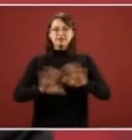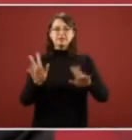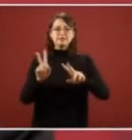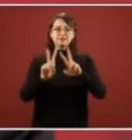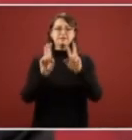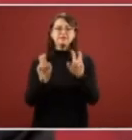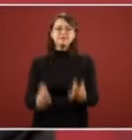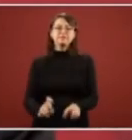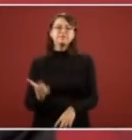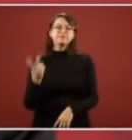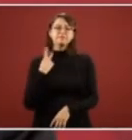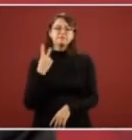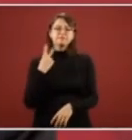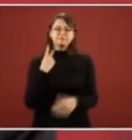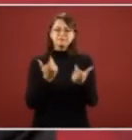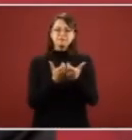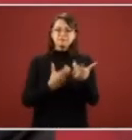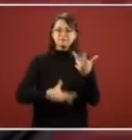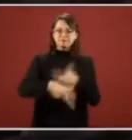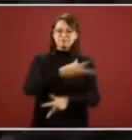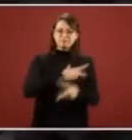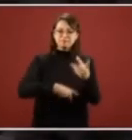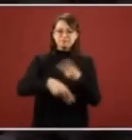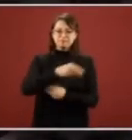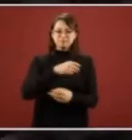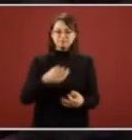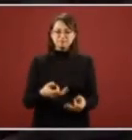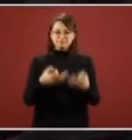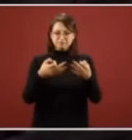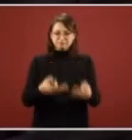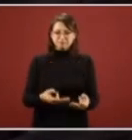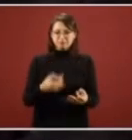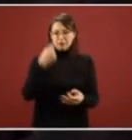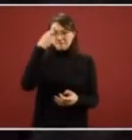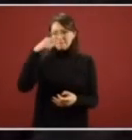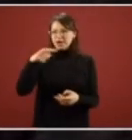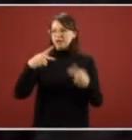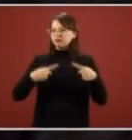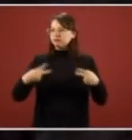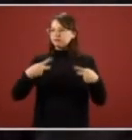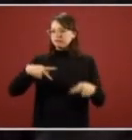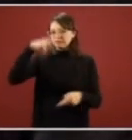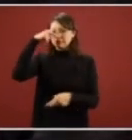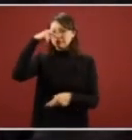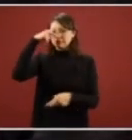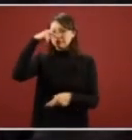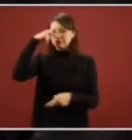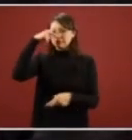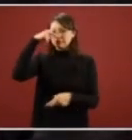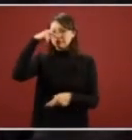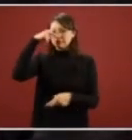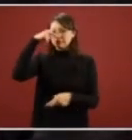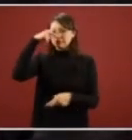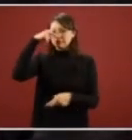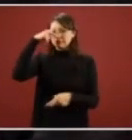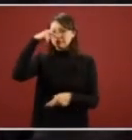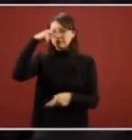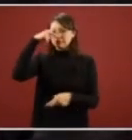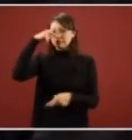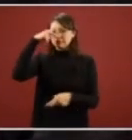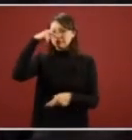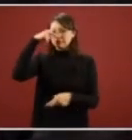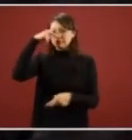politics, en beneficio de la mayoría de los mexicanos, that benefits